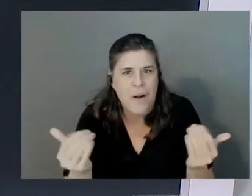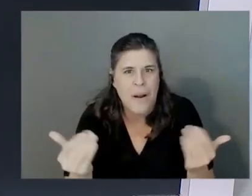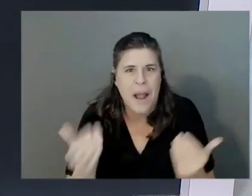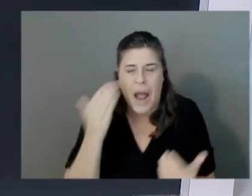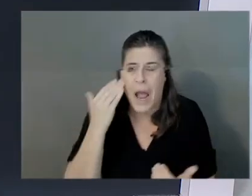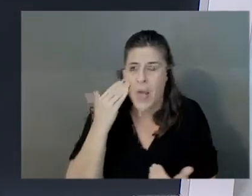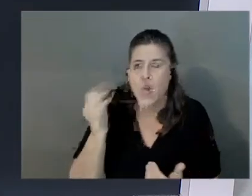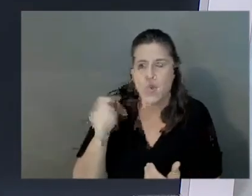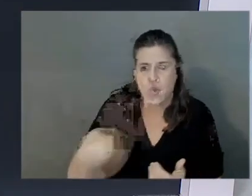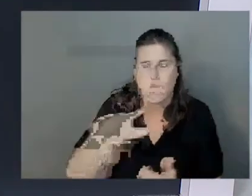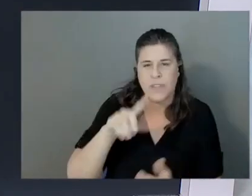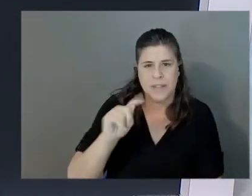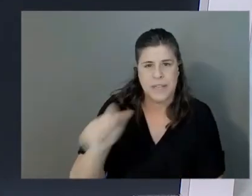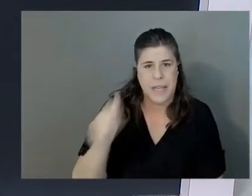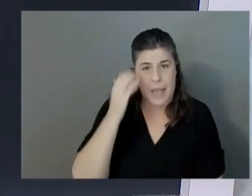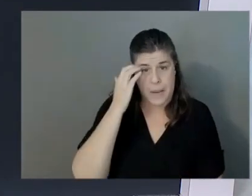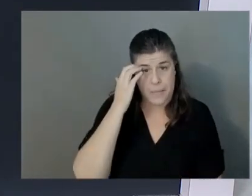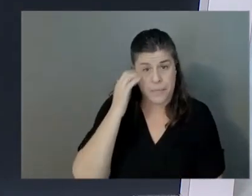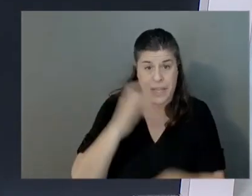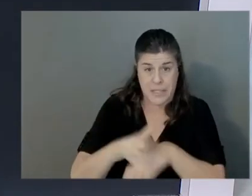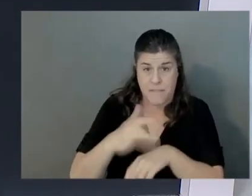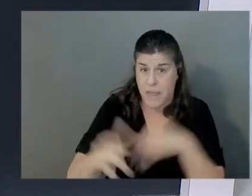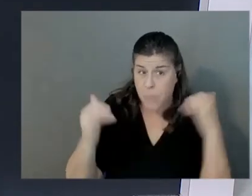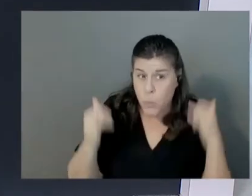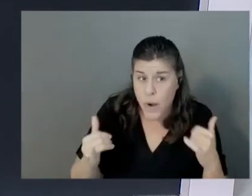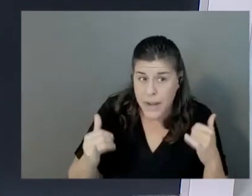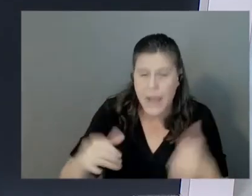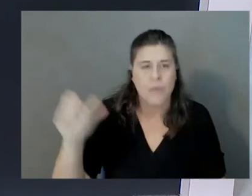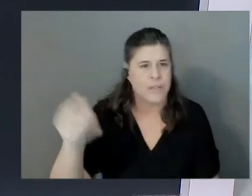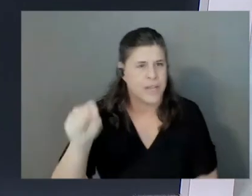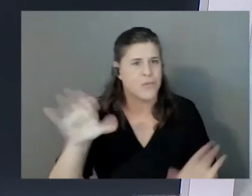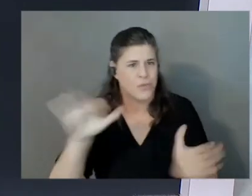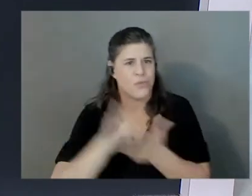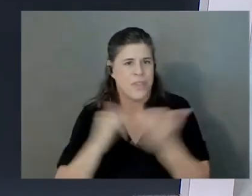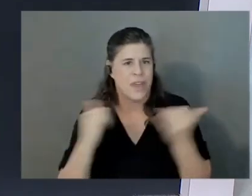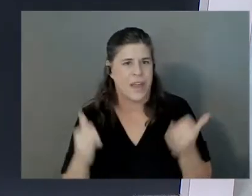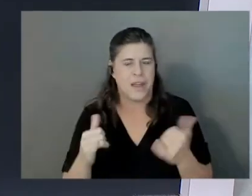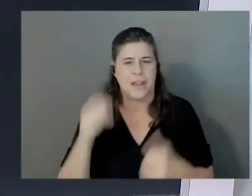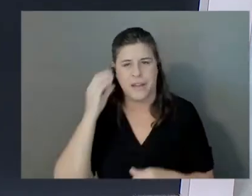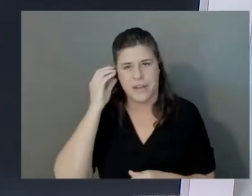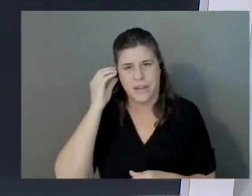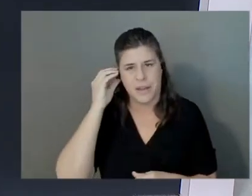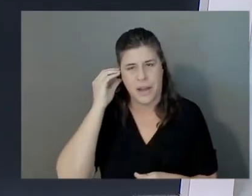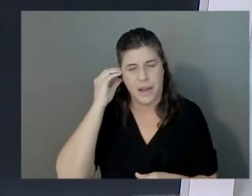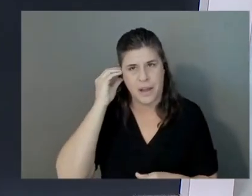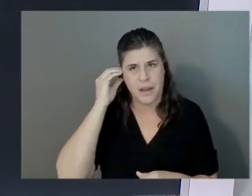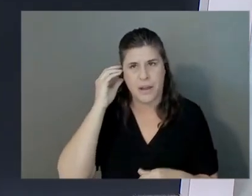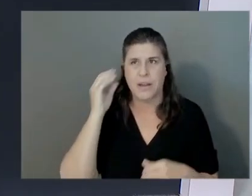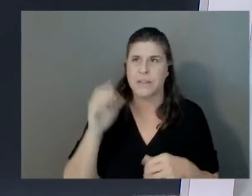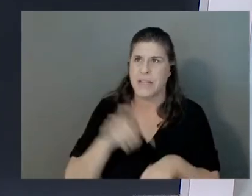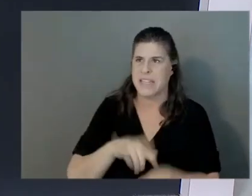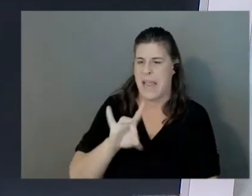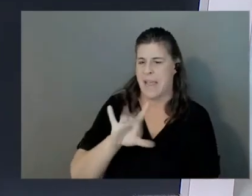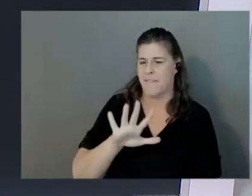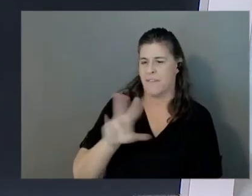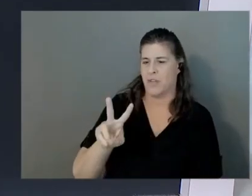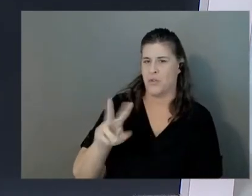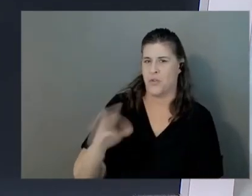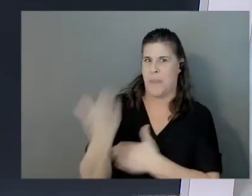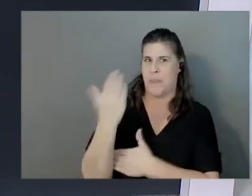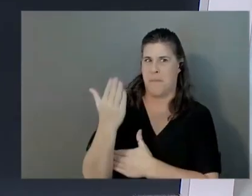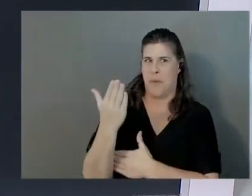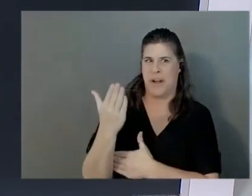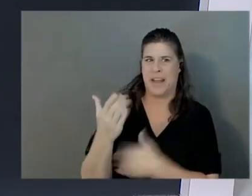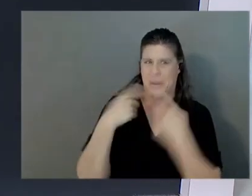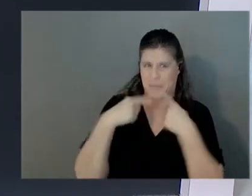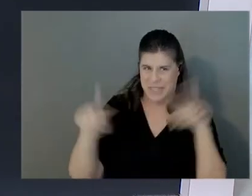GA? Yeah. It's available right now. Yeah, you can do it. Okay, this is awesome. GA since 8:52 a.m. this morning. Okay. It announced